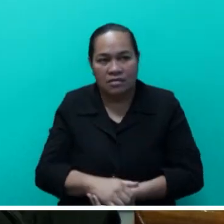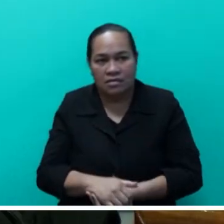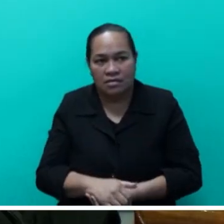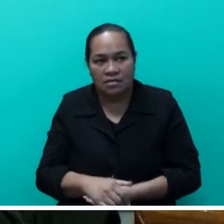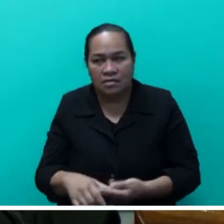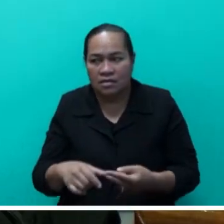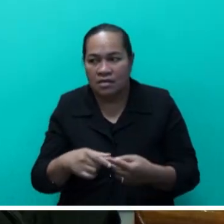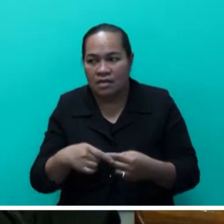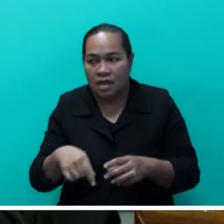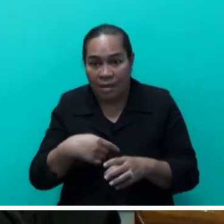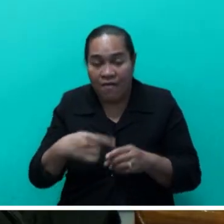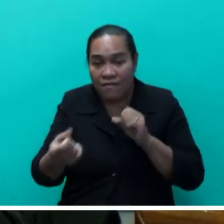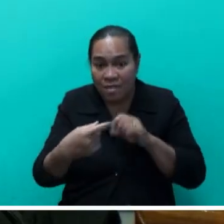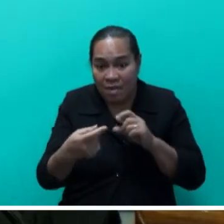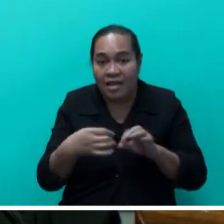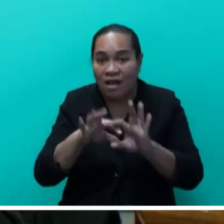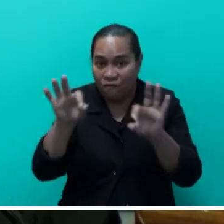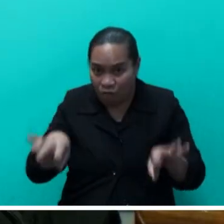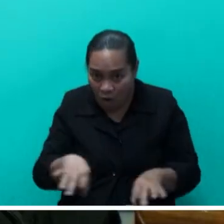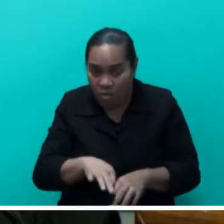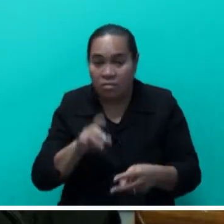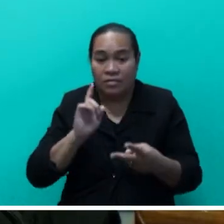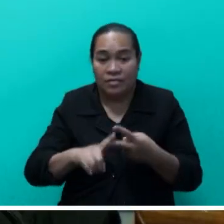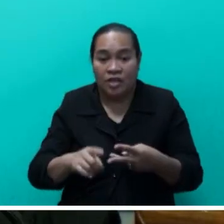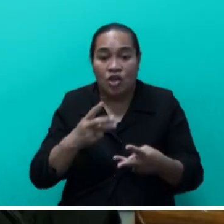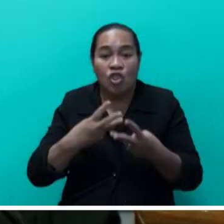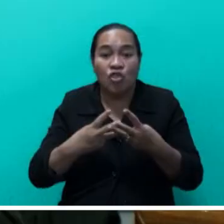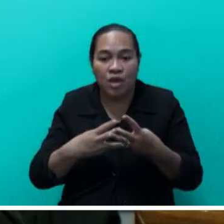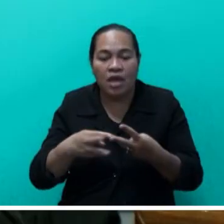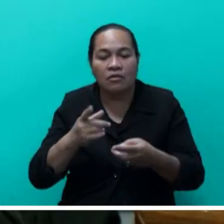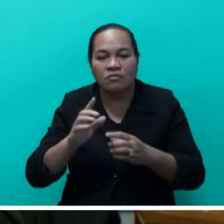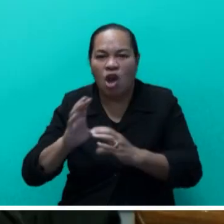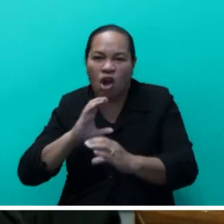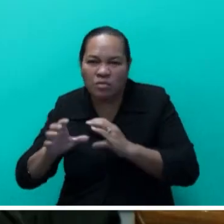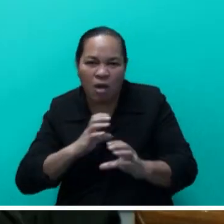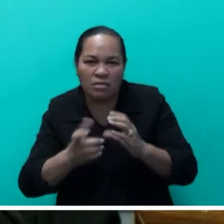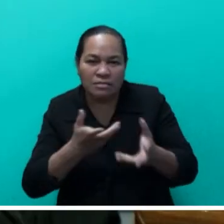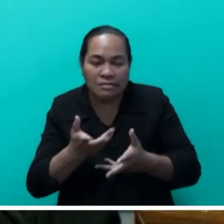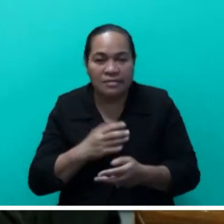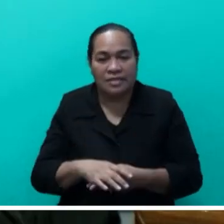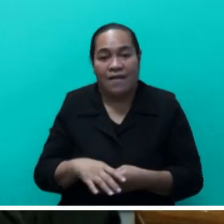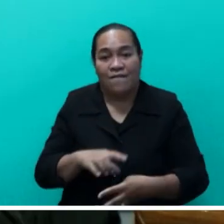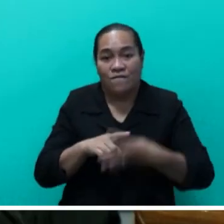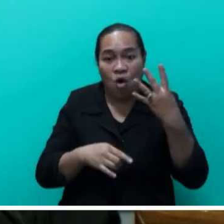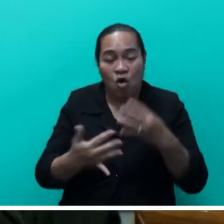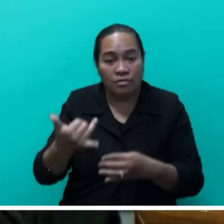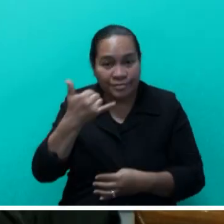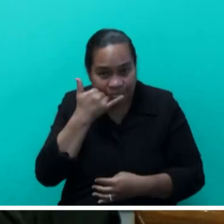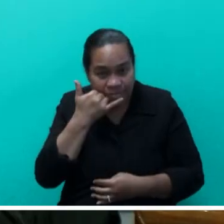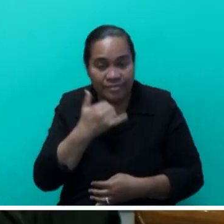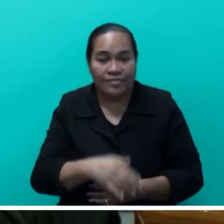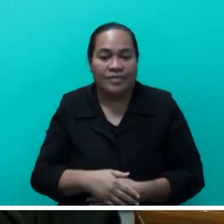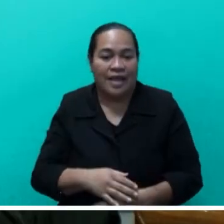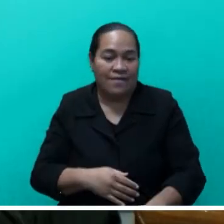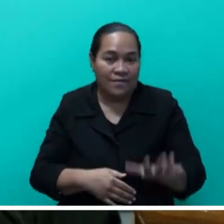2, feedback form. 3, formal and informal correspondence. 4, telephone.